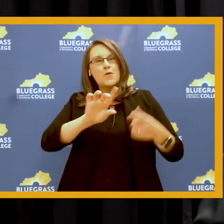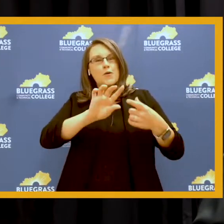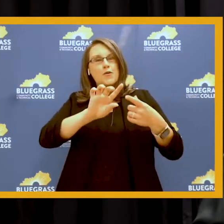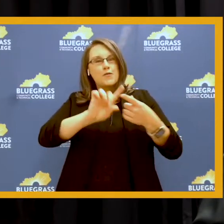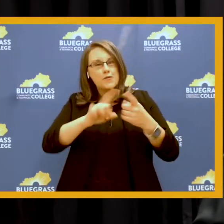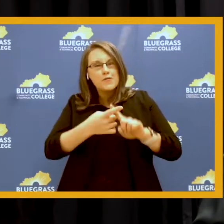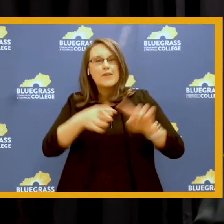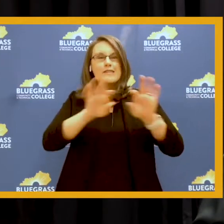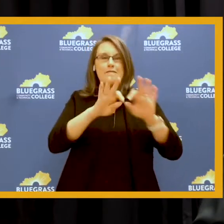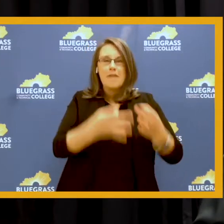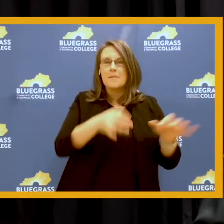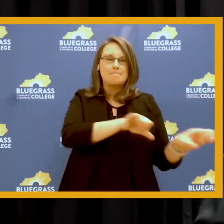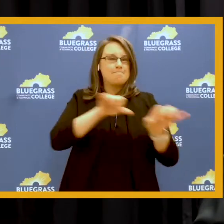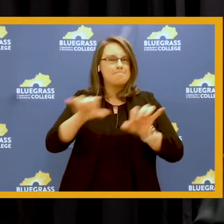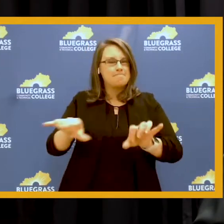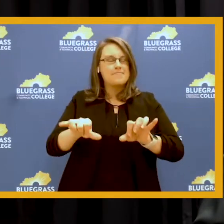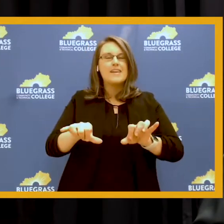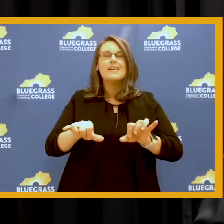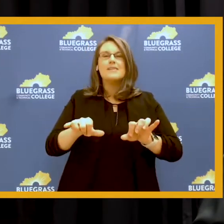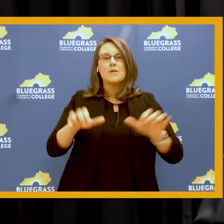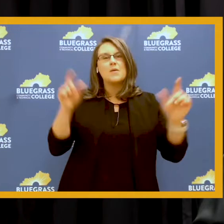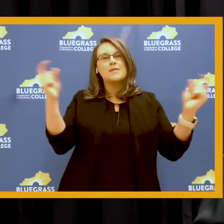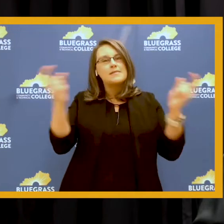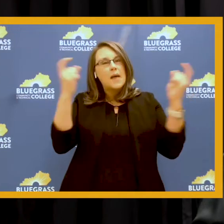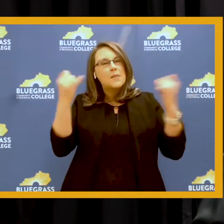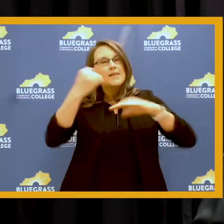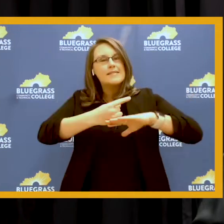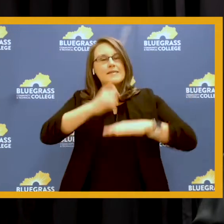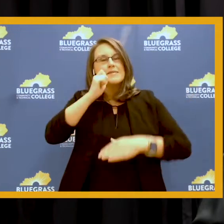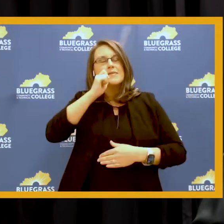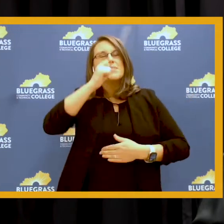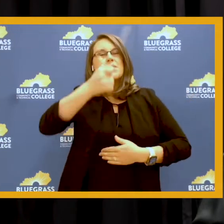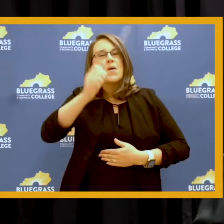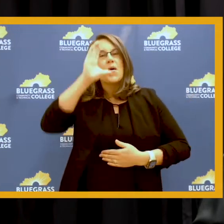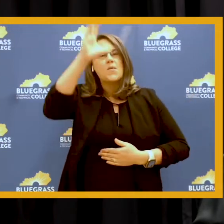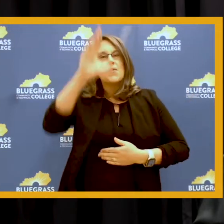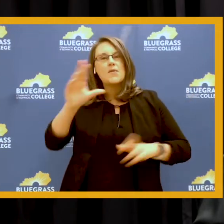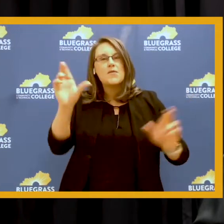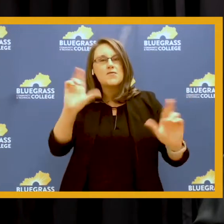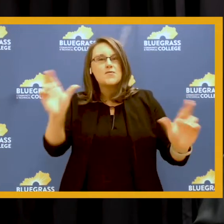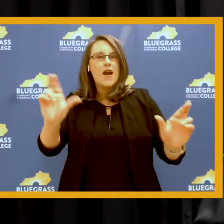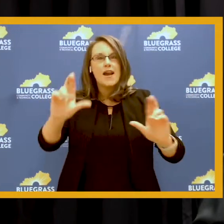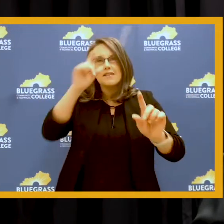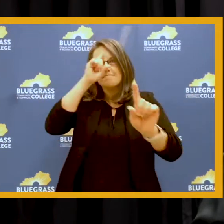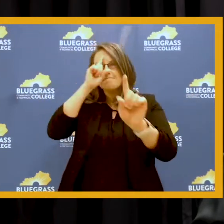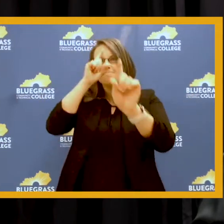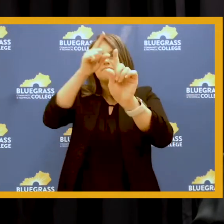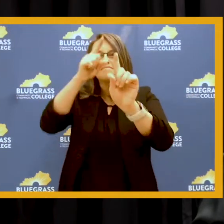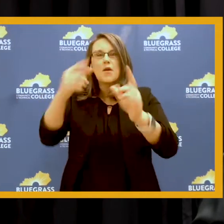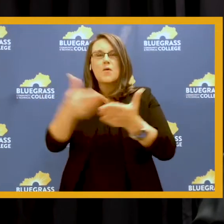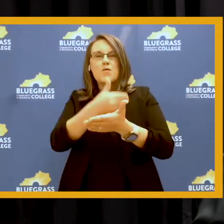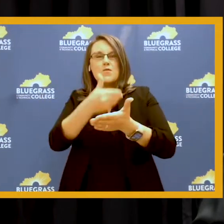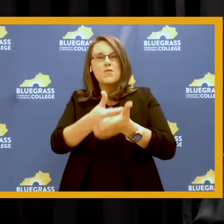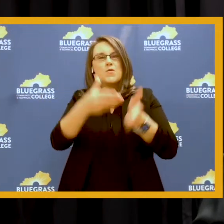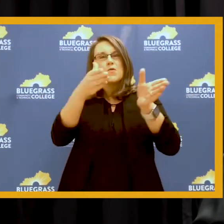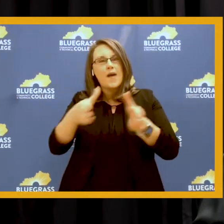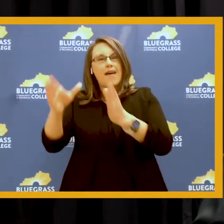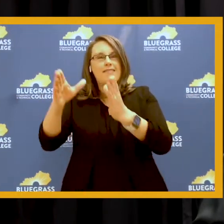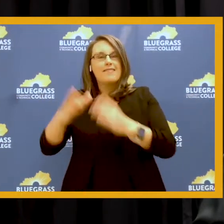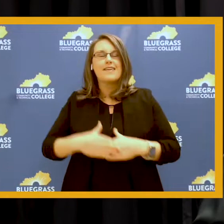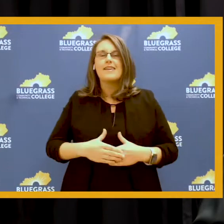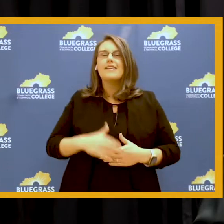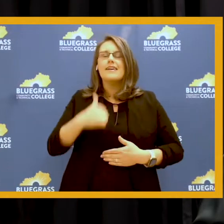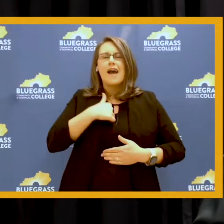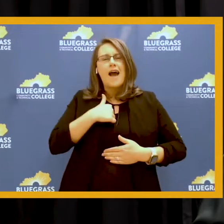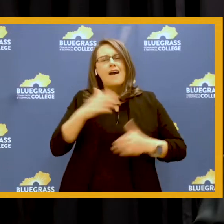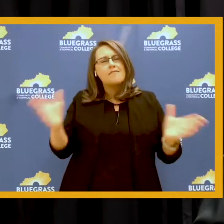today. Celebrate. And then tomorrow, you're off on a new path towards your professional career in life. I would encourage you to continue